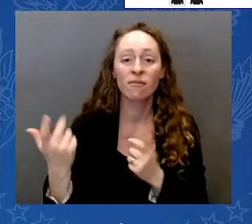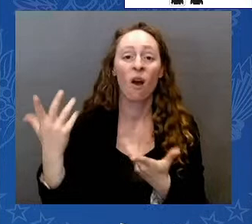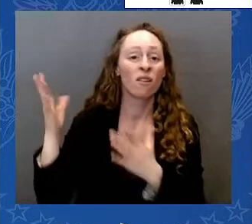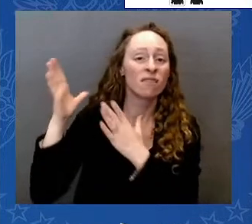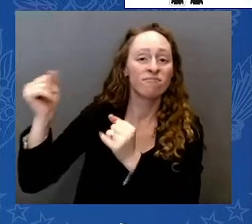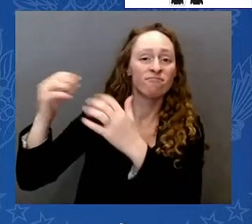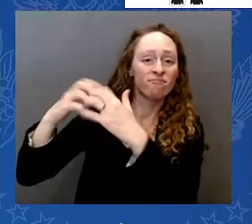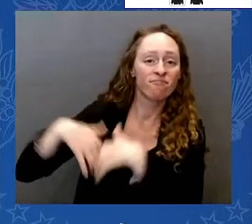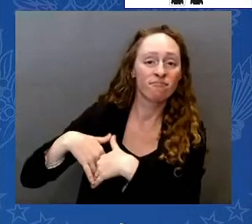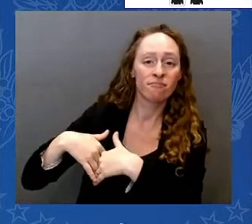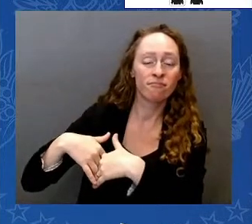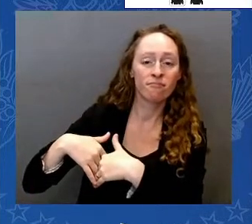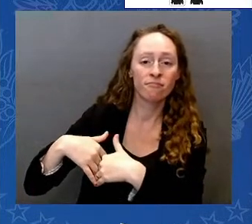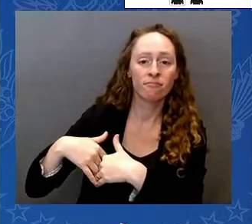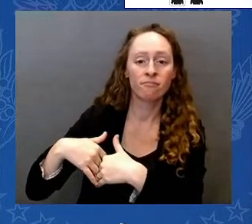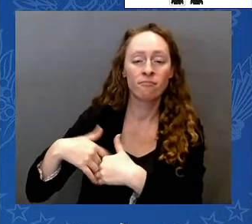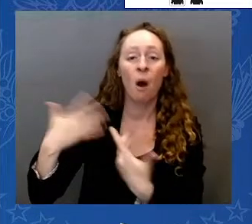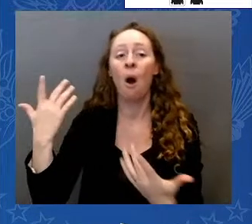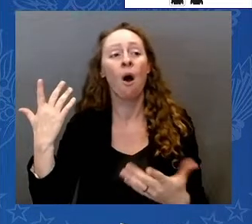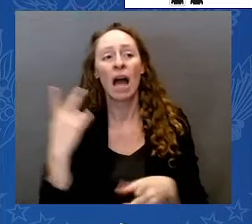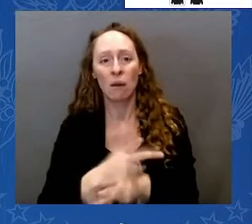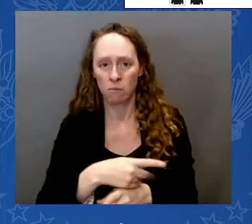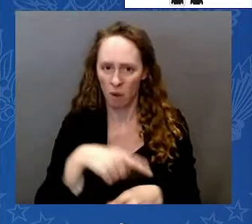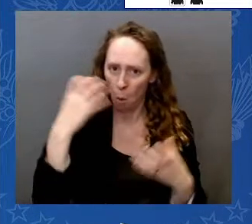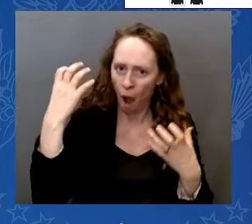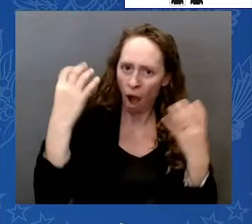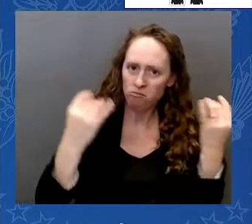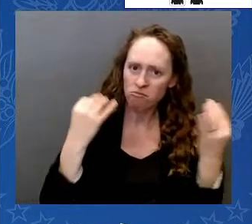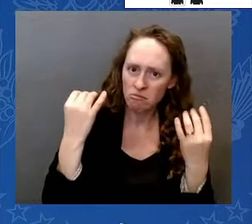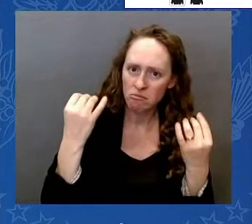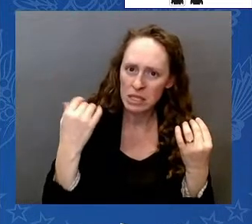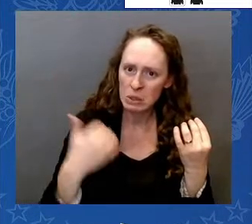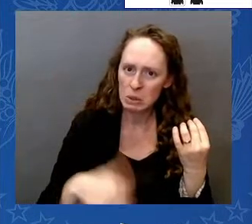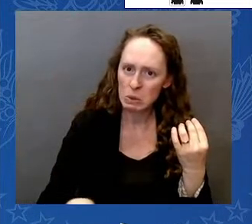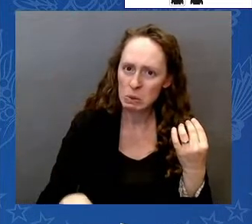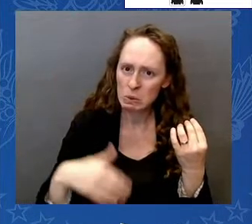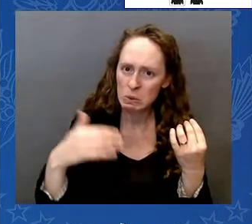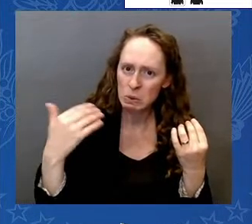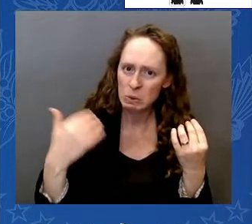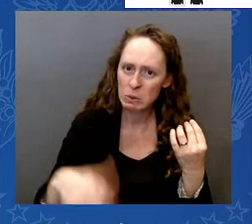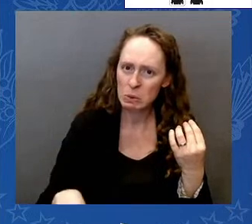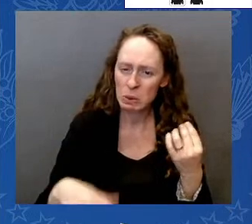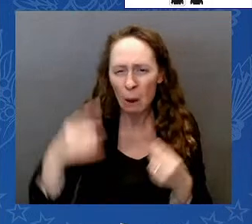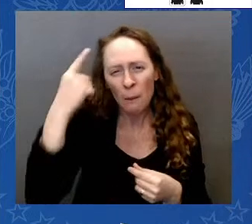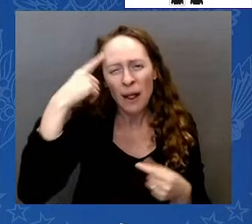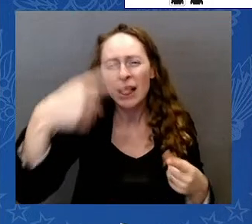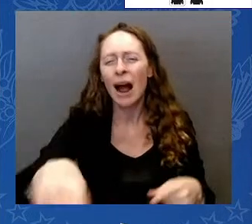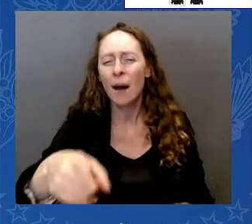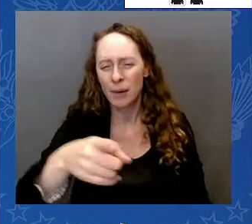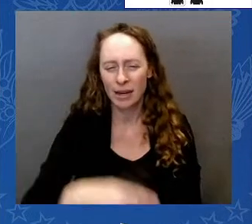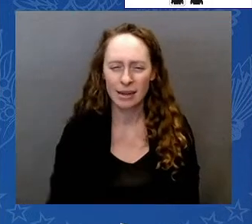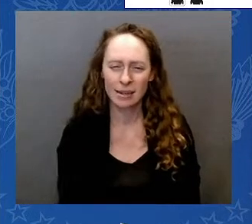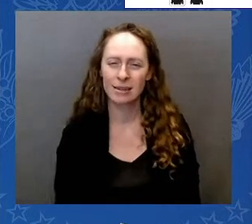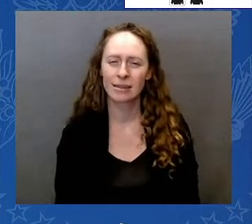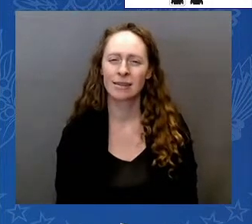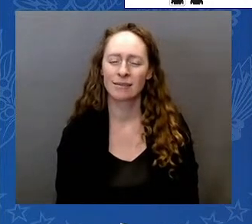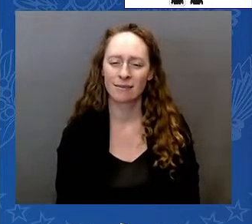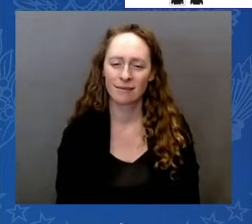think? But that's not enough. You've been paying into Social Security and Medicare since you started working when you were 16 years